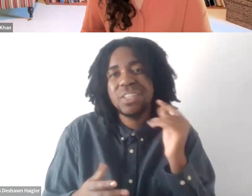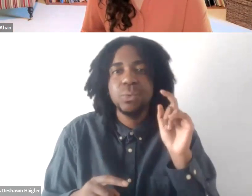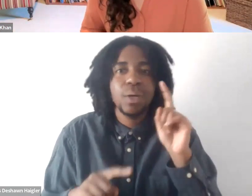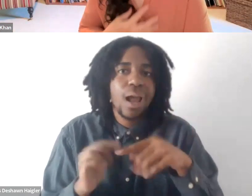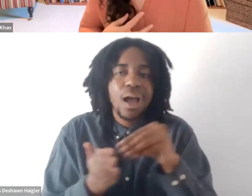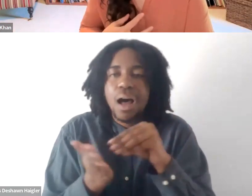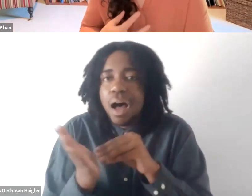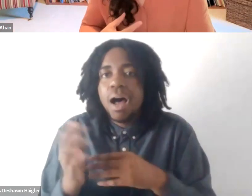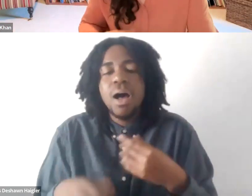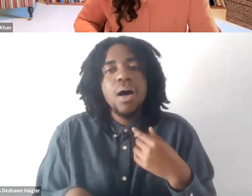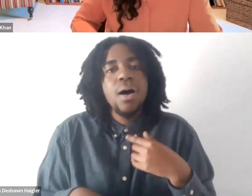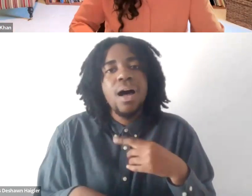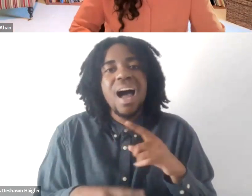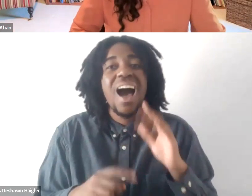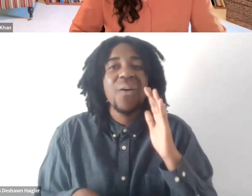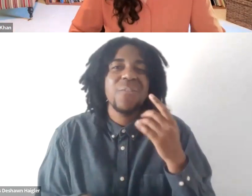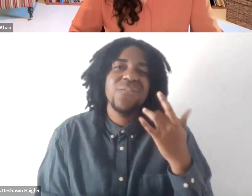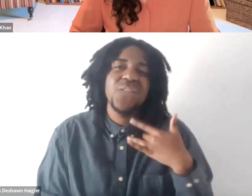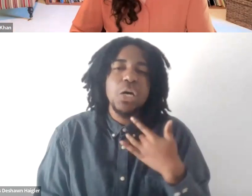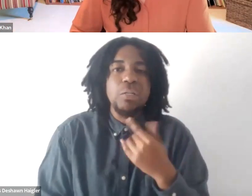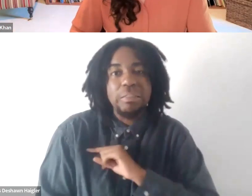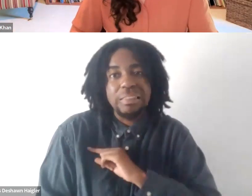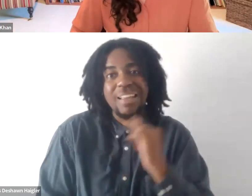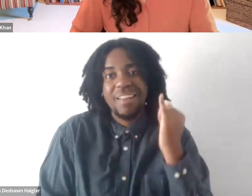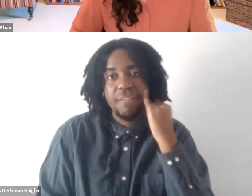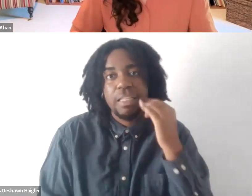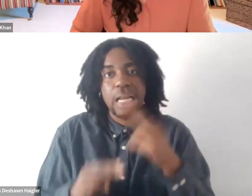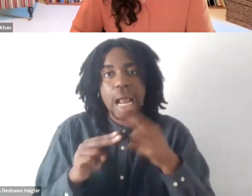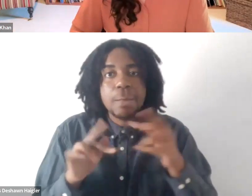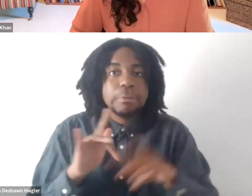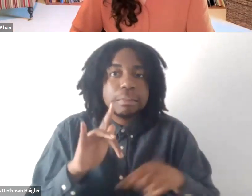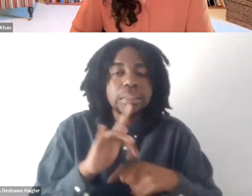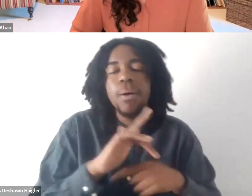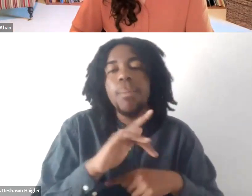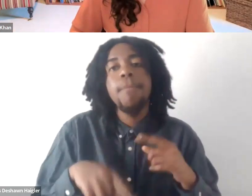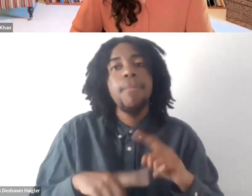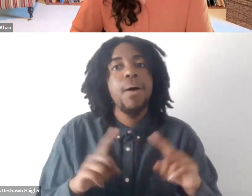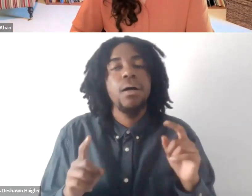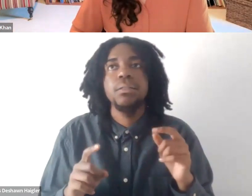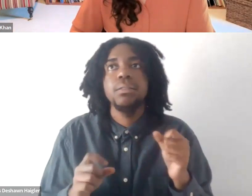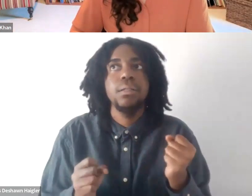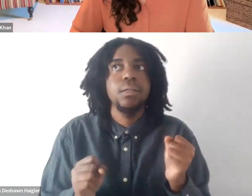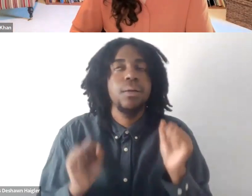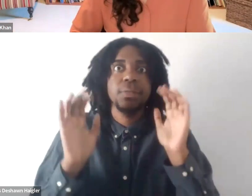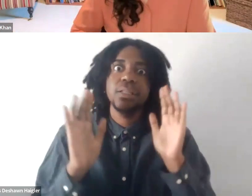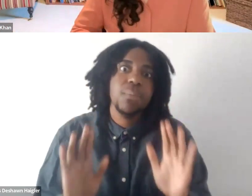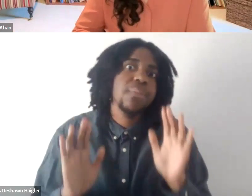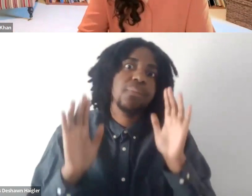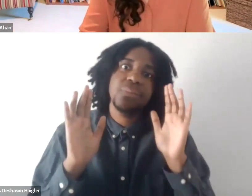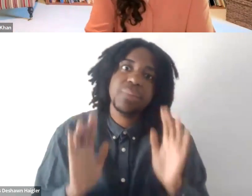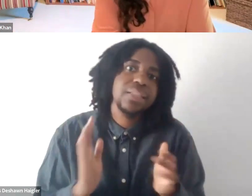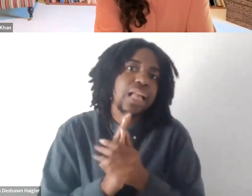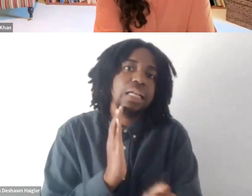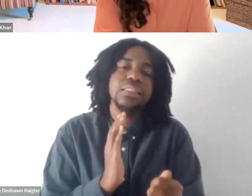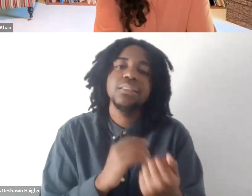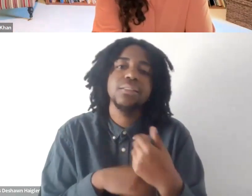specifics because I would feel guilty for leaving so many other people out. But I mean, amazing talent. And, people